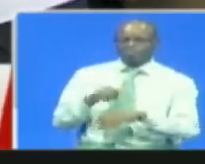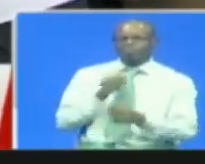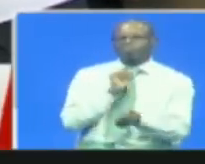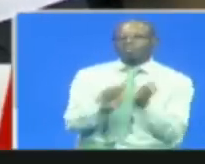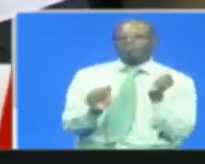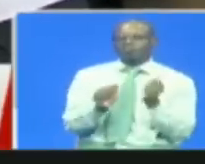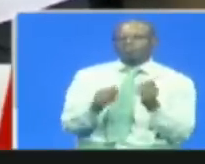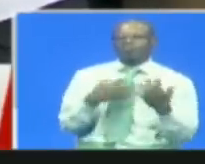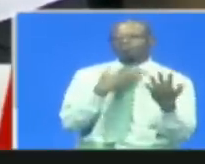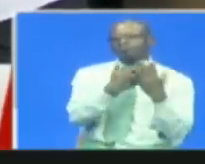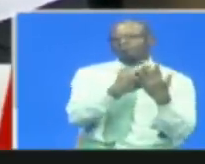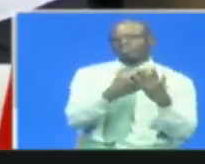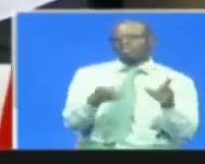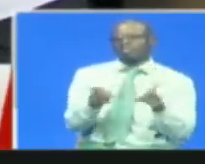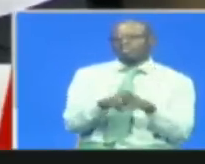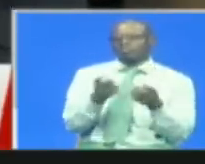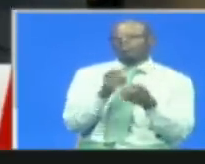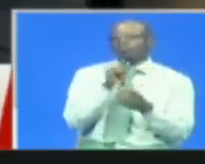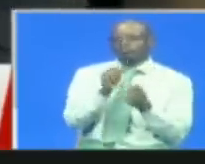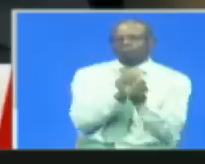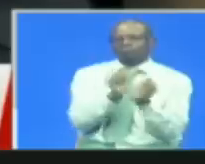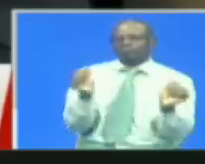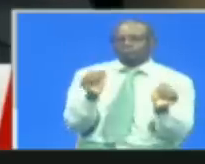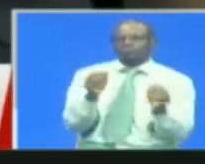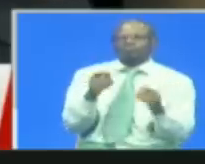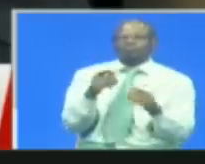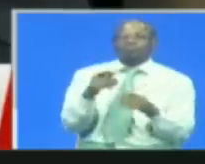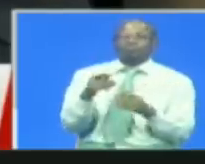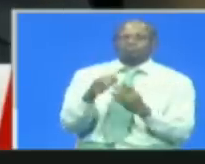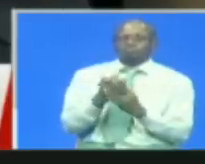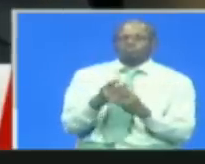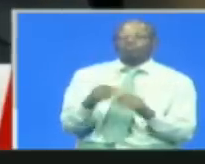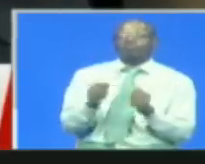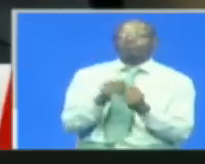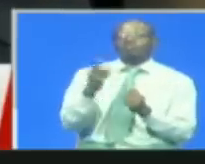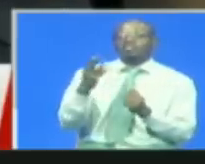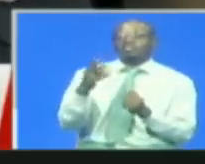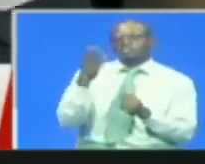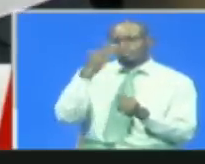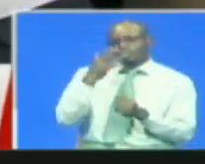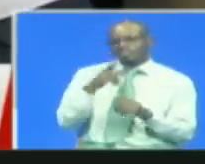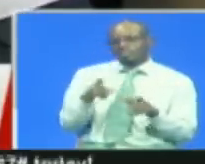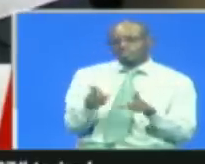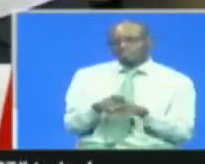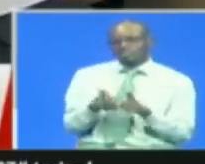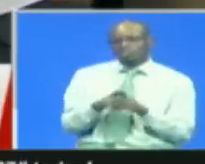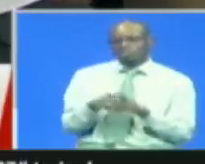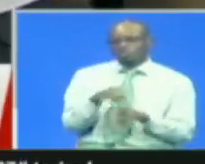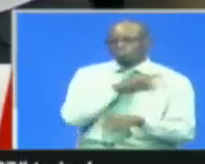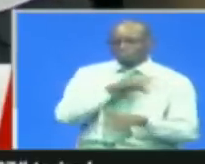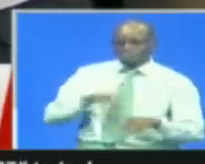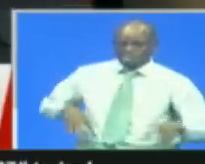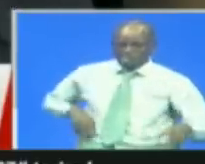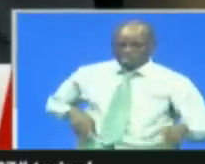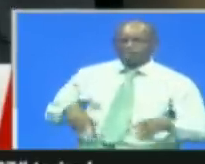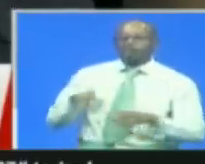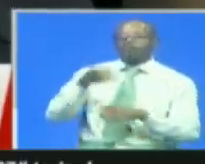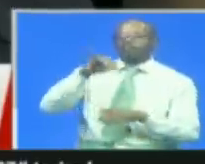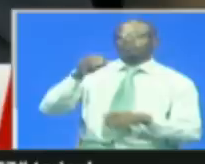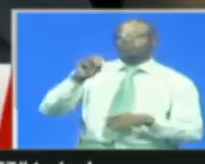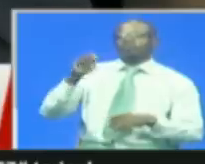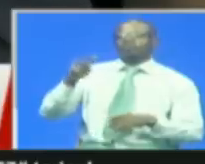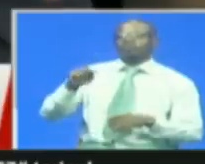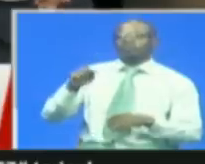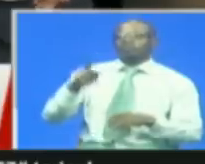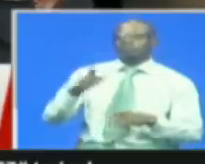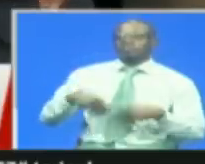imprisonment and not released within 14 days. But even as they fight for survival, Commissioner General John Jiraini has been handed what you might